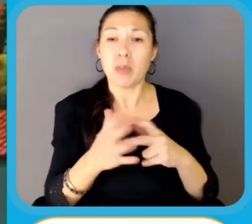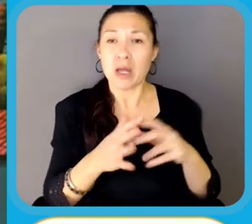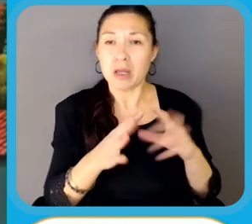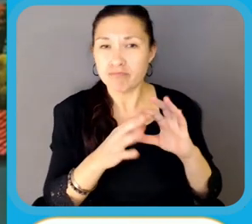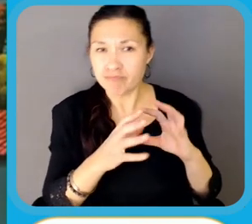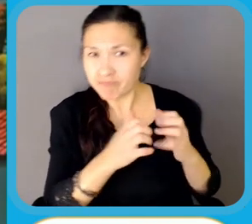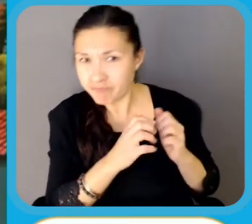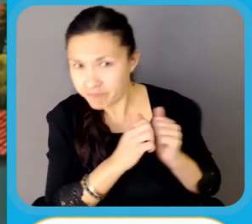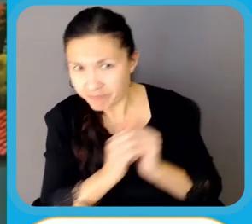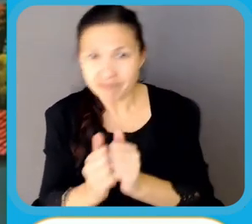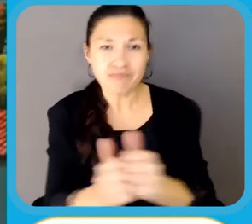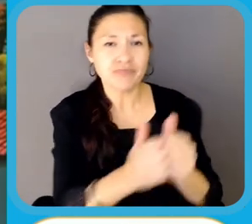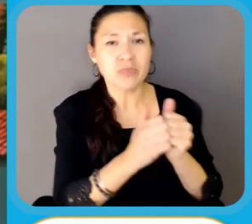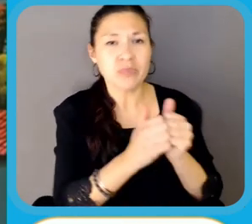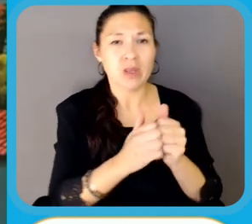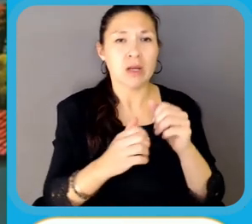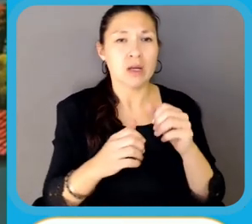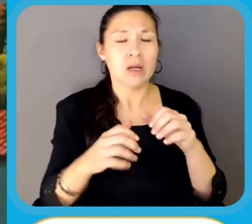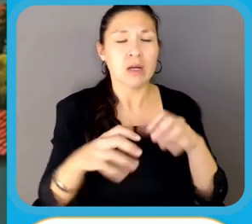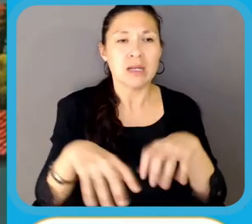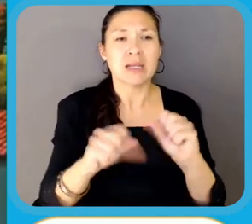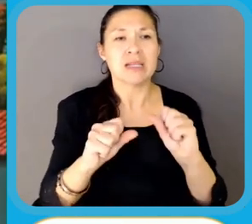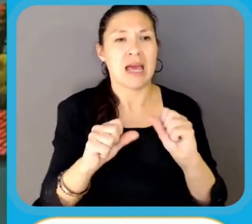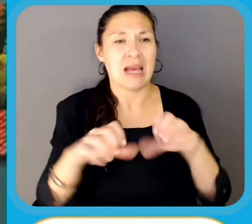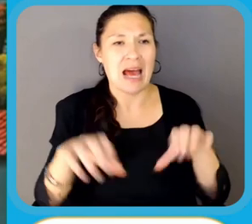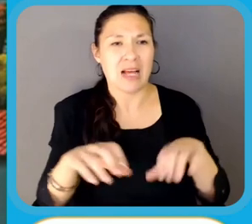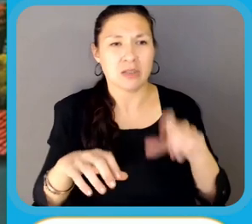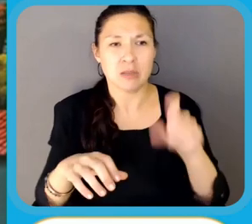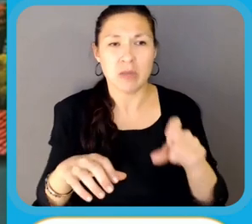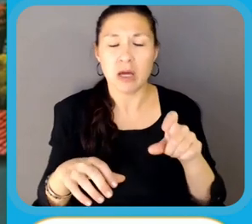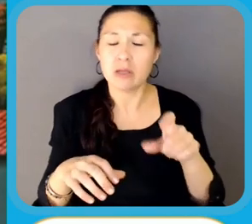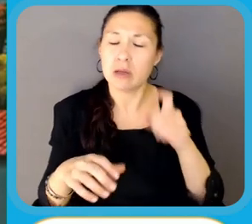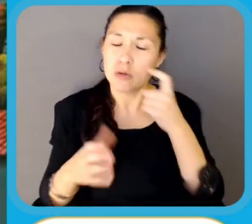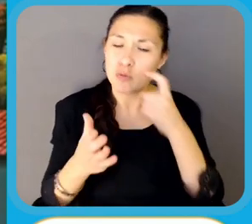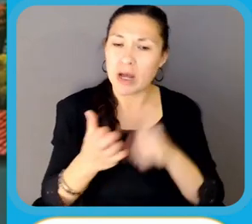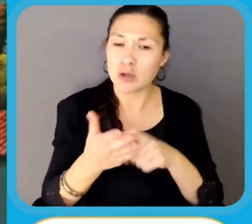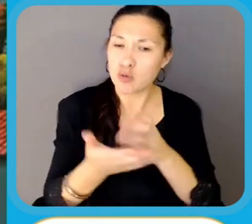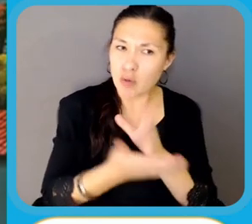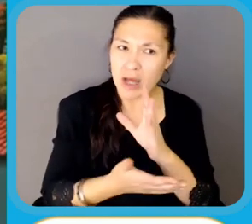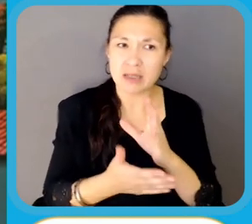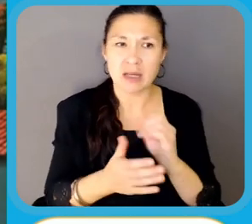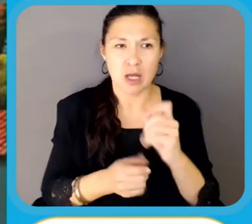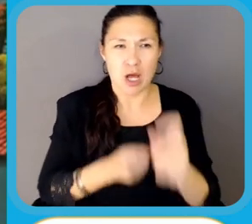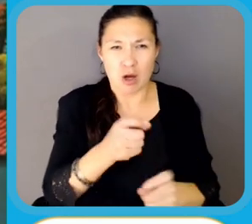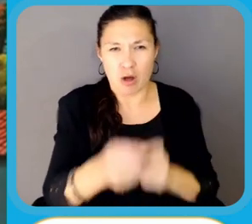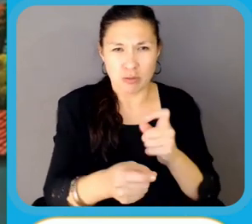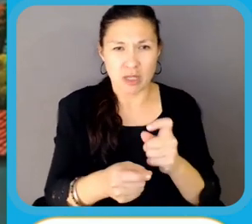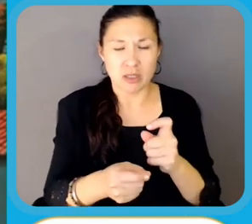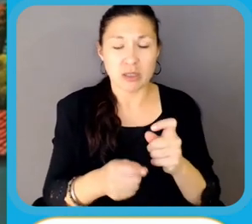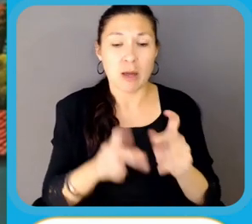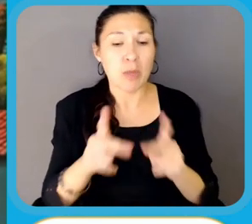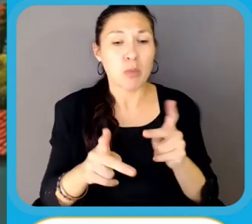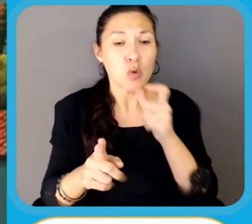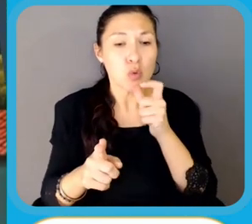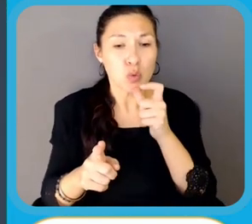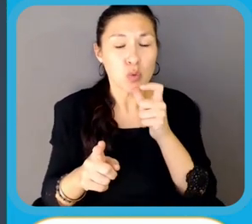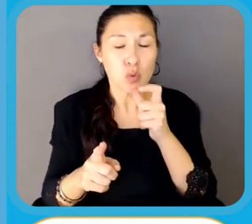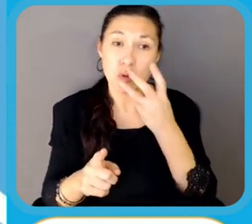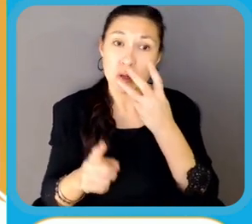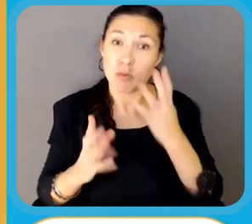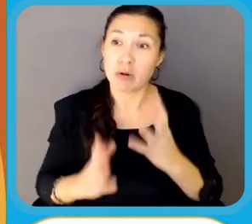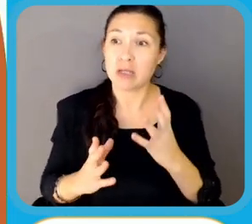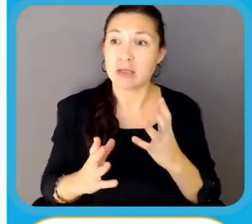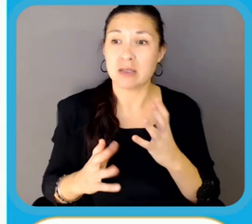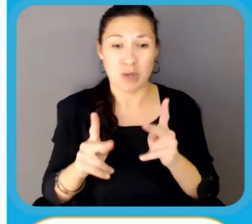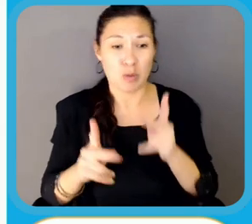bold, and courageous action to fully recognize the rights and contributions for all immigrants that call California home.